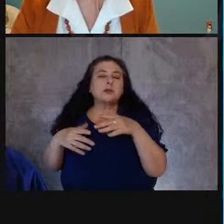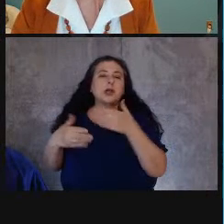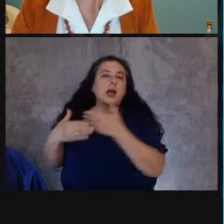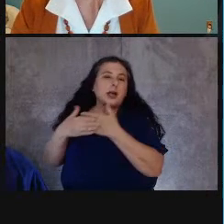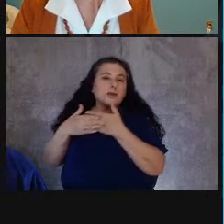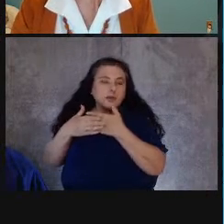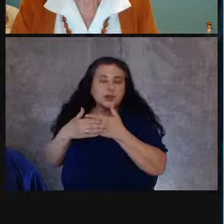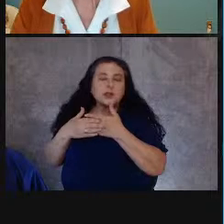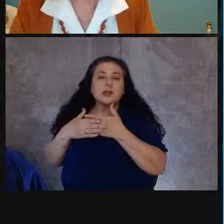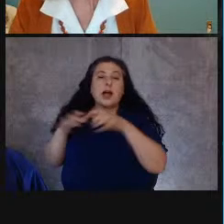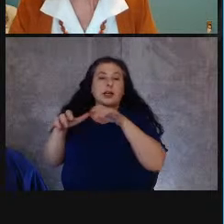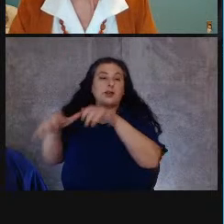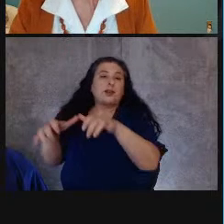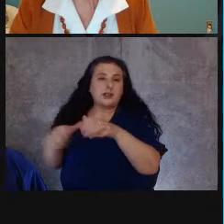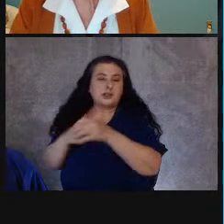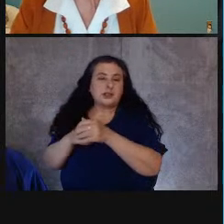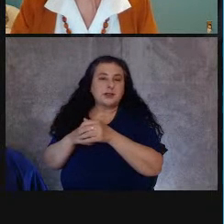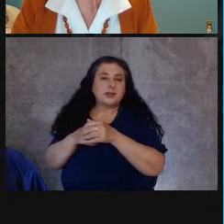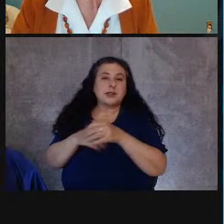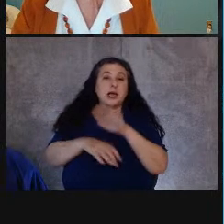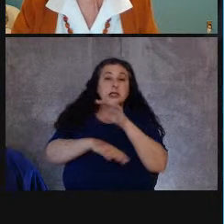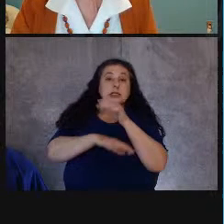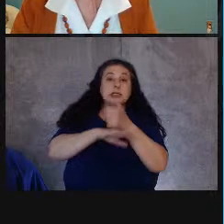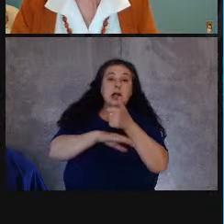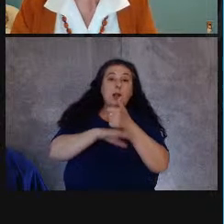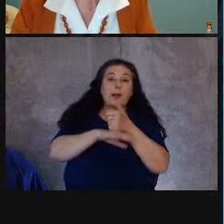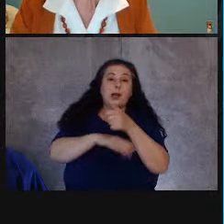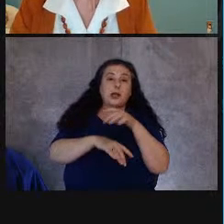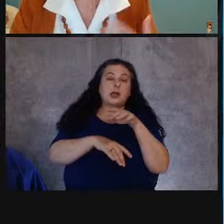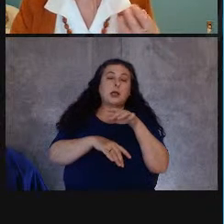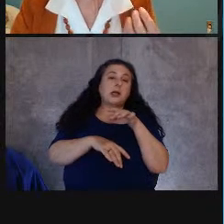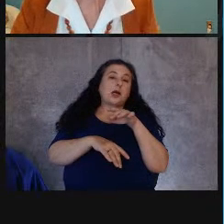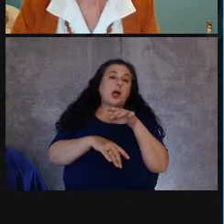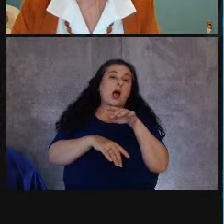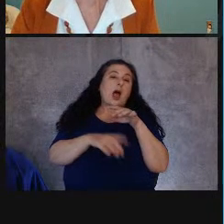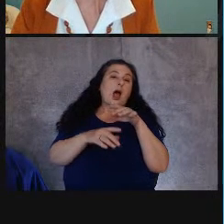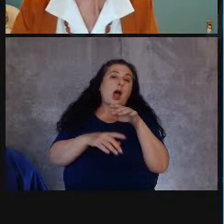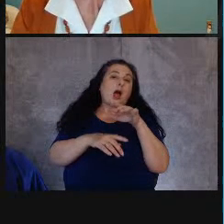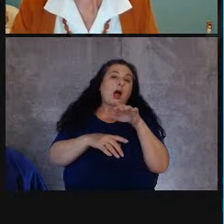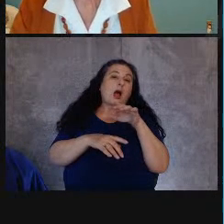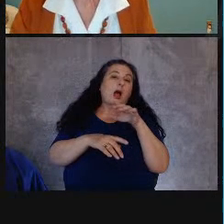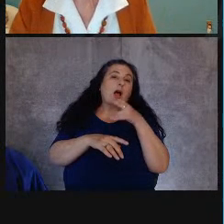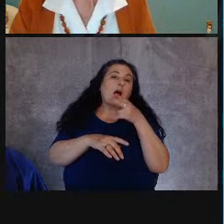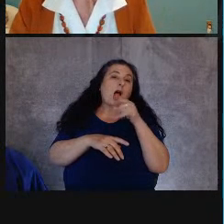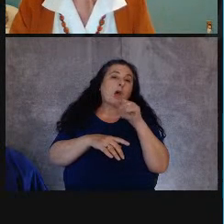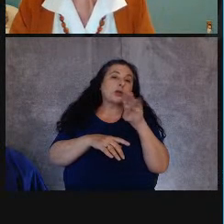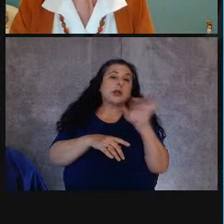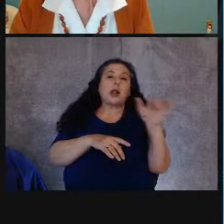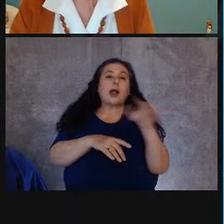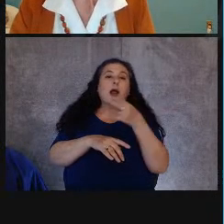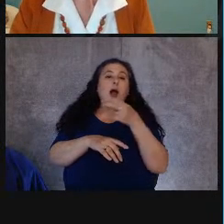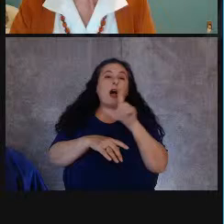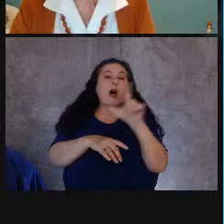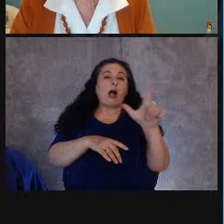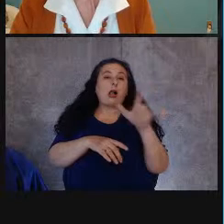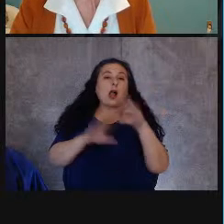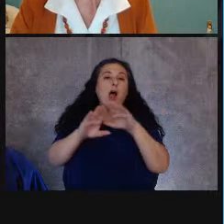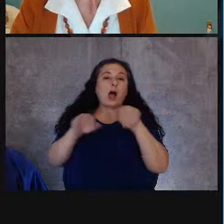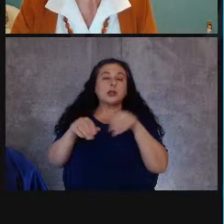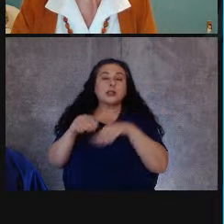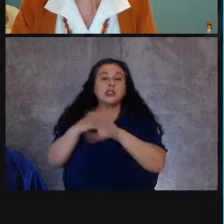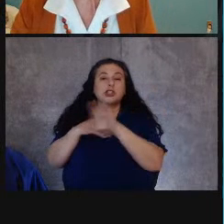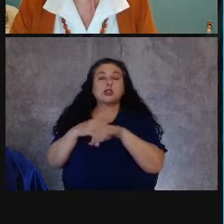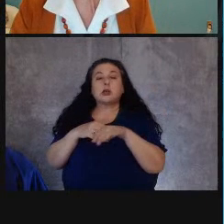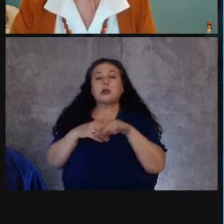child health activities. Settlement houses, right? So something like Hull House in Chicago